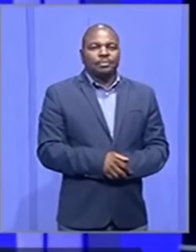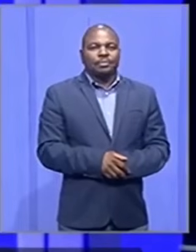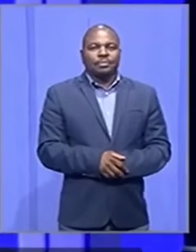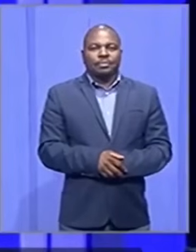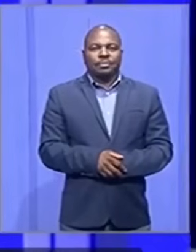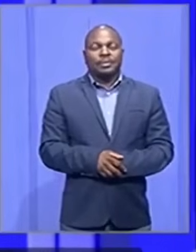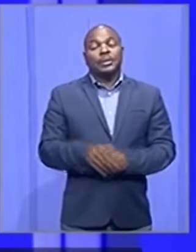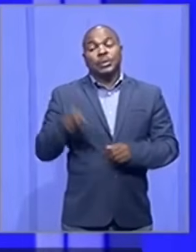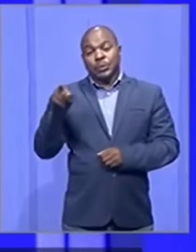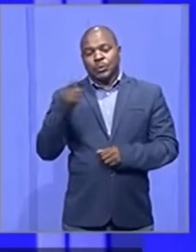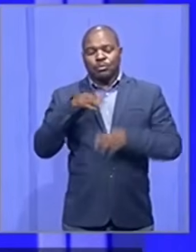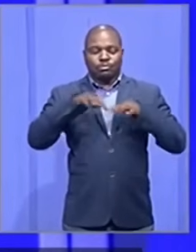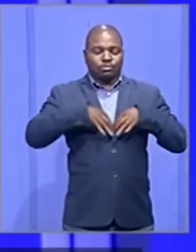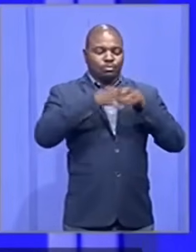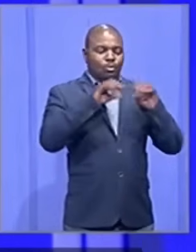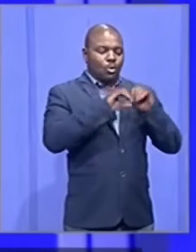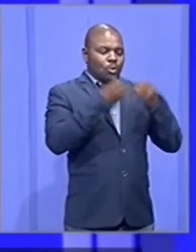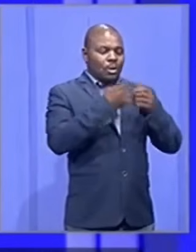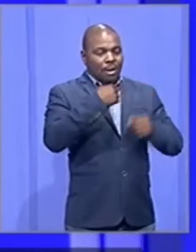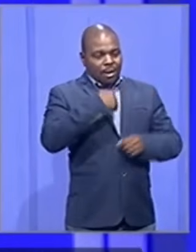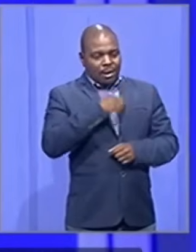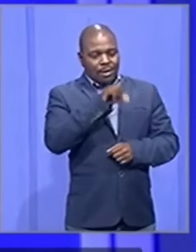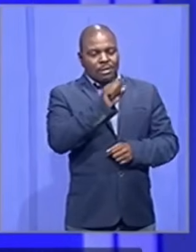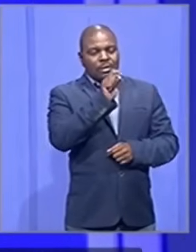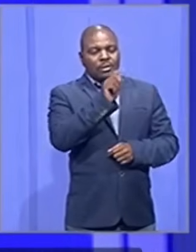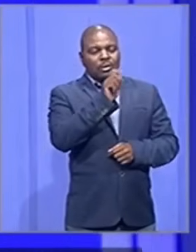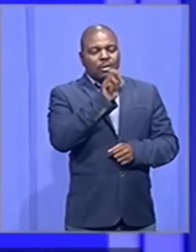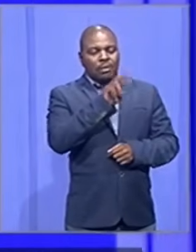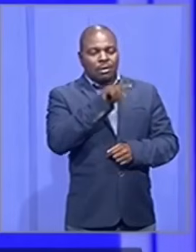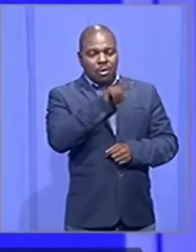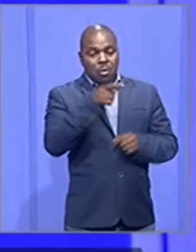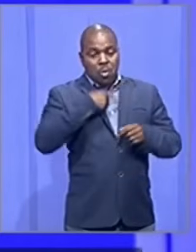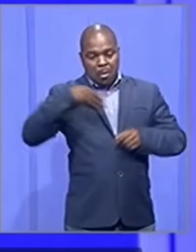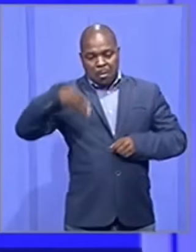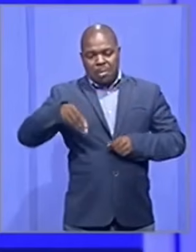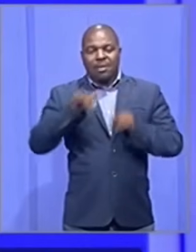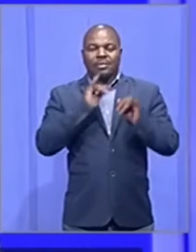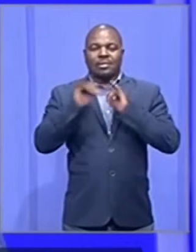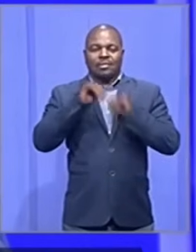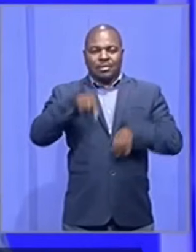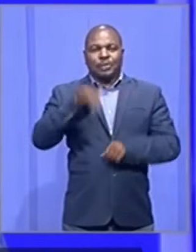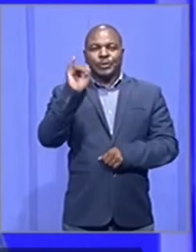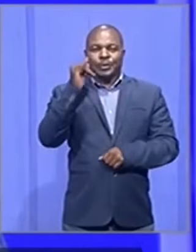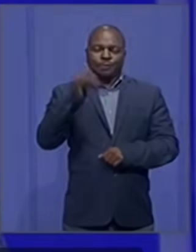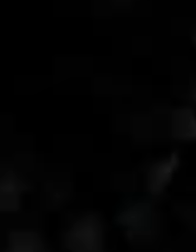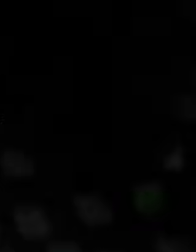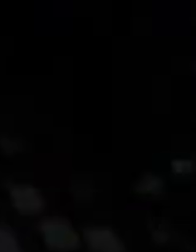buile haholo eo ke mothei wa mokgatlo wa I Start re buisana le yena ka botlolwa diphaposing tsa kgaso re le kwana Johannesburg